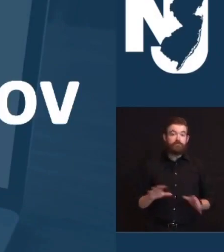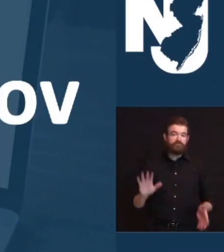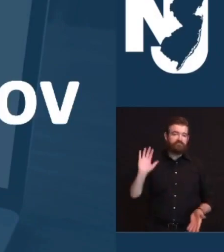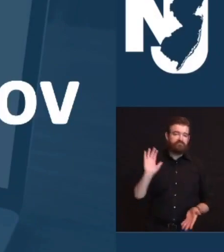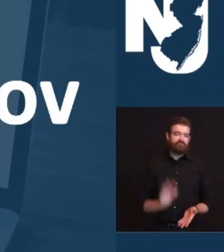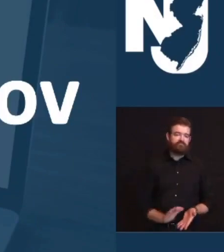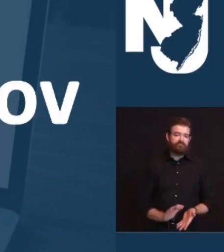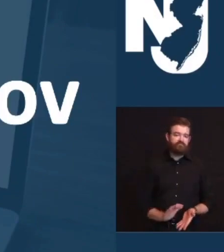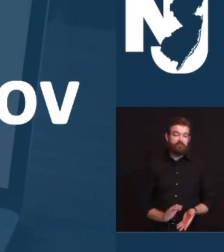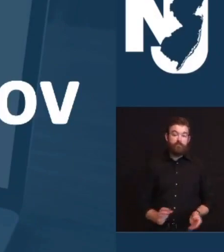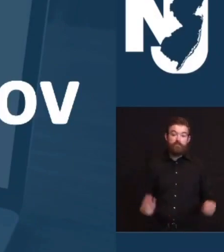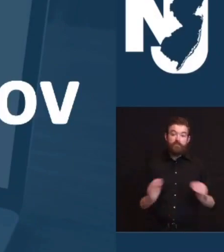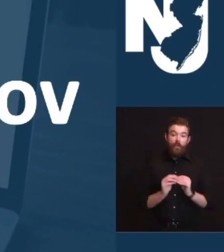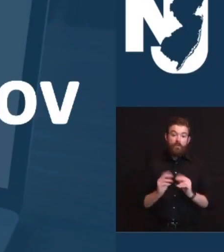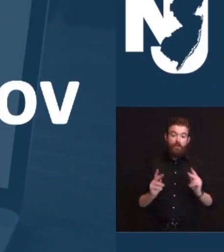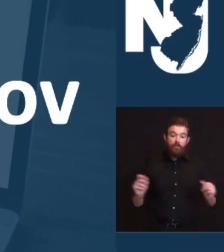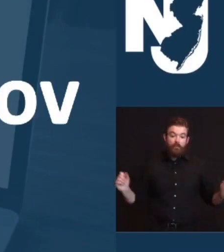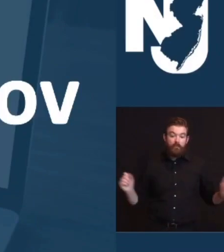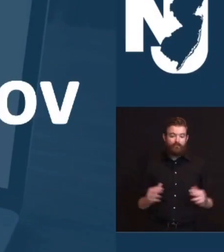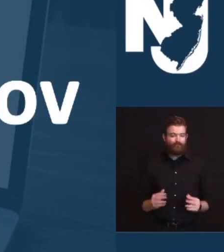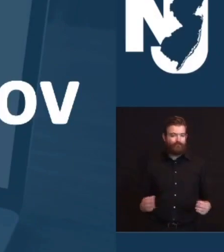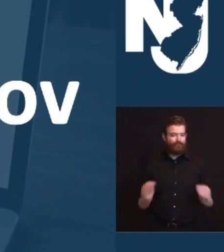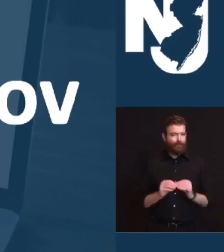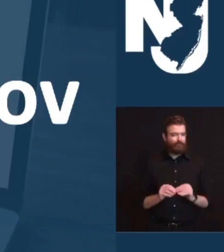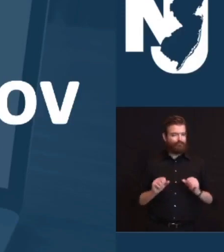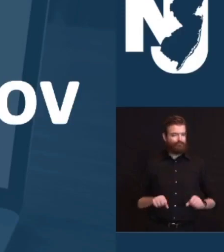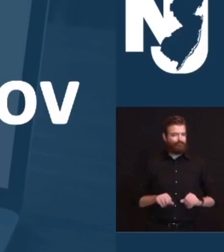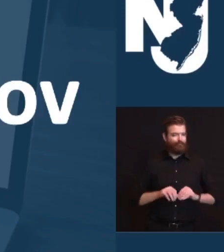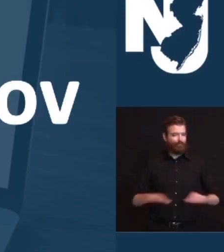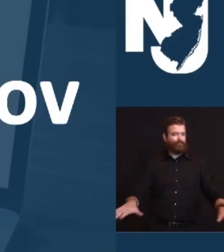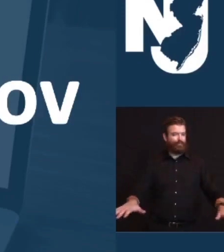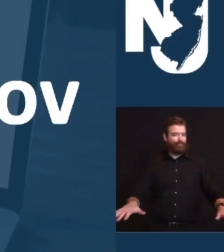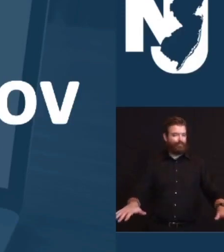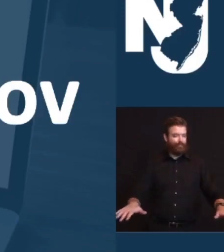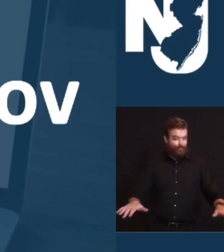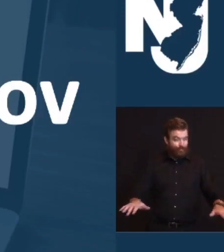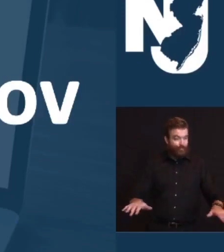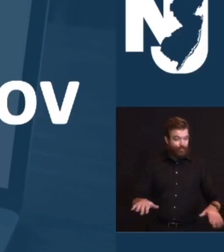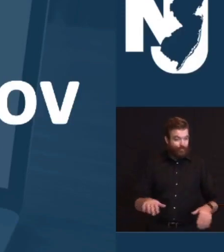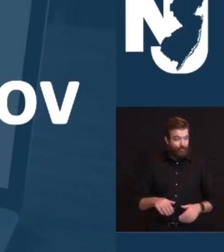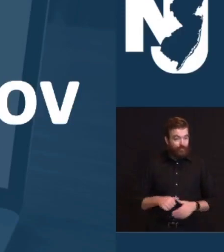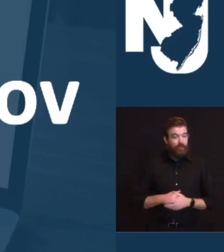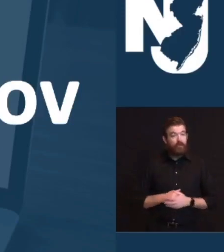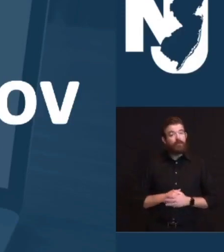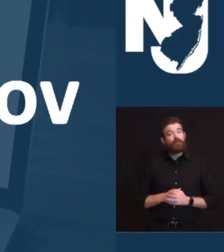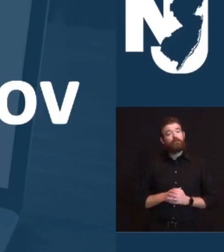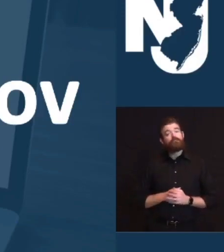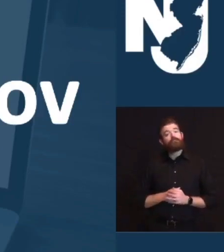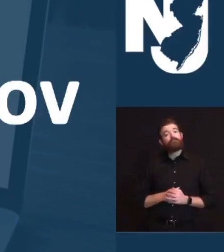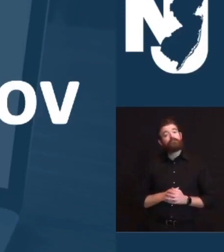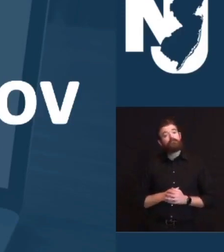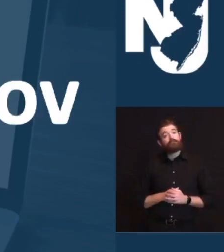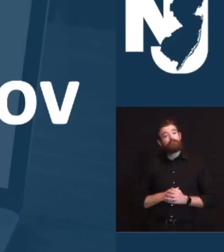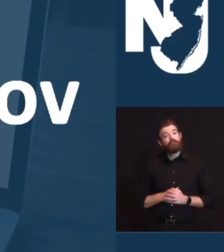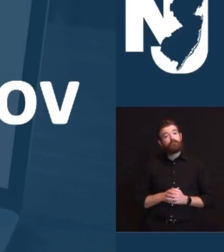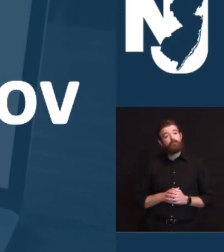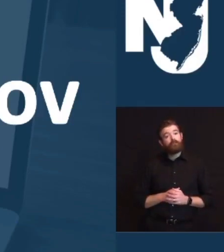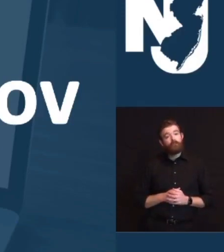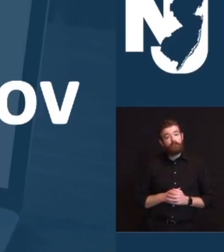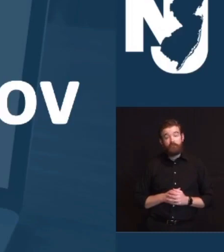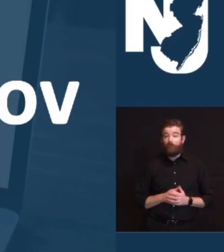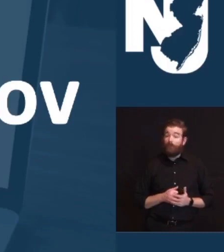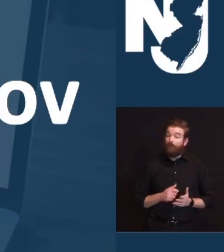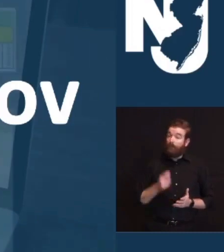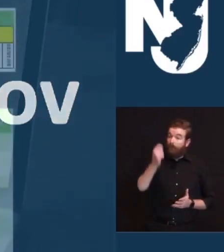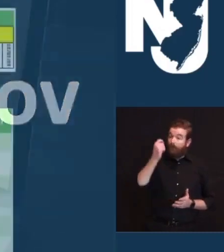possible. But remember, small gatherings can also be a problem. Being cautious when